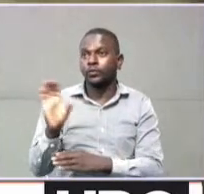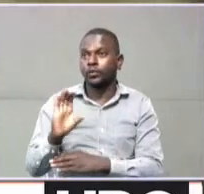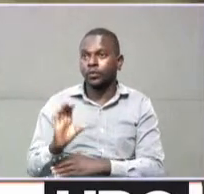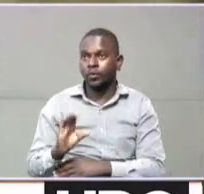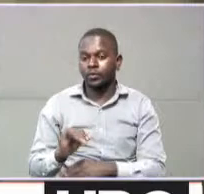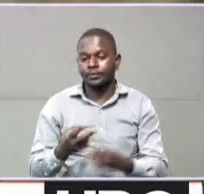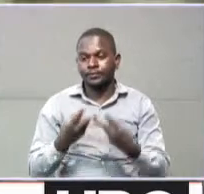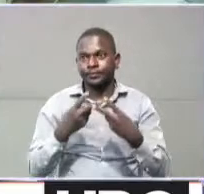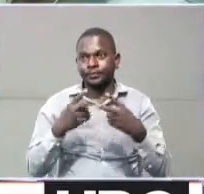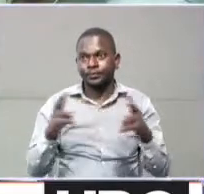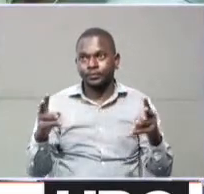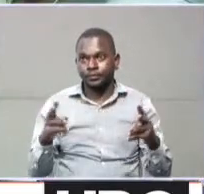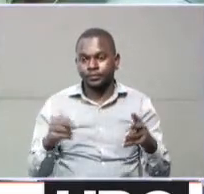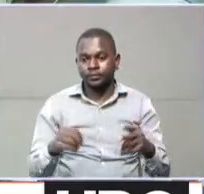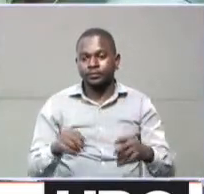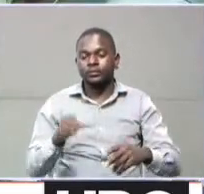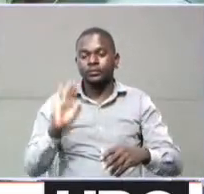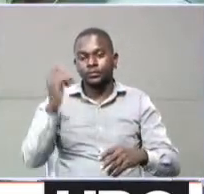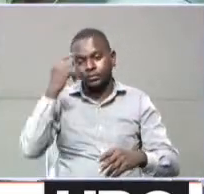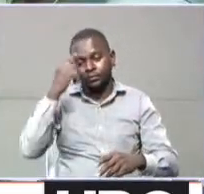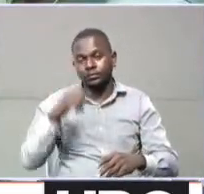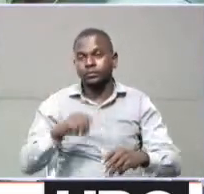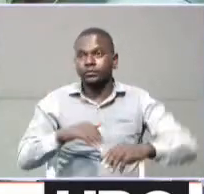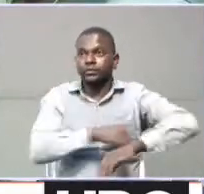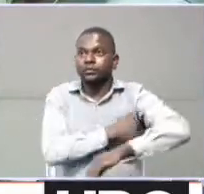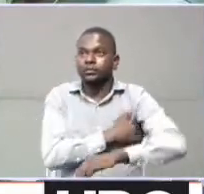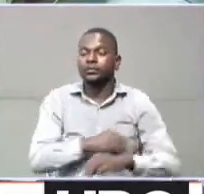i start with the government chief whip